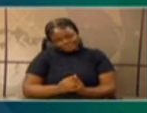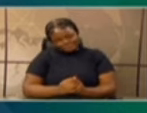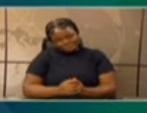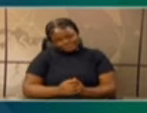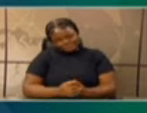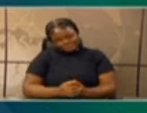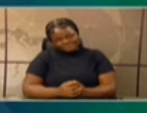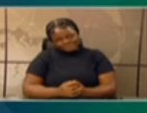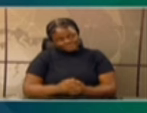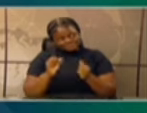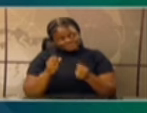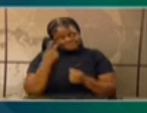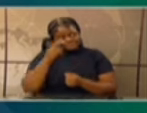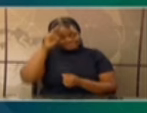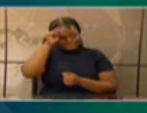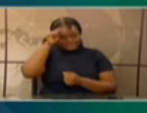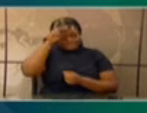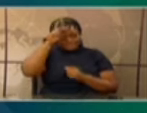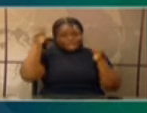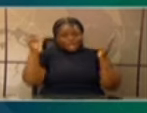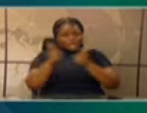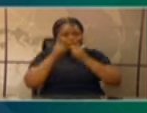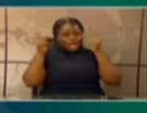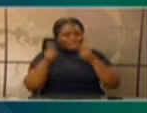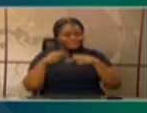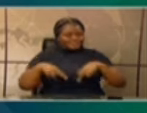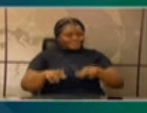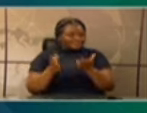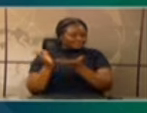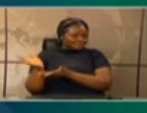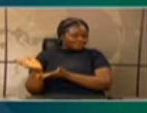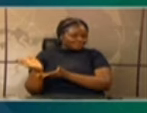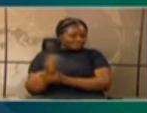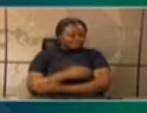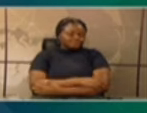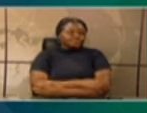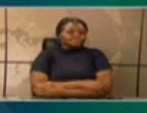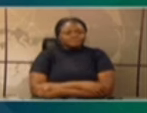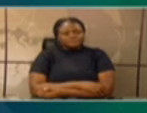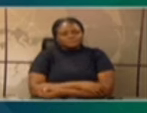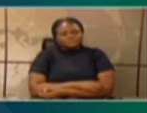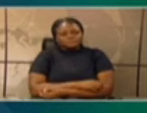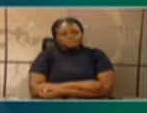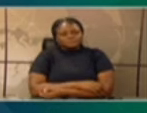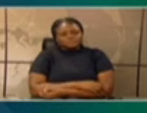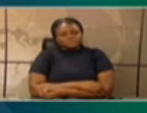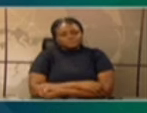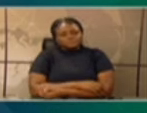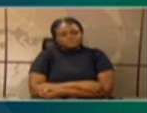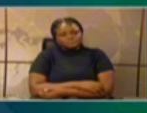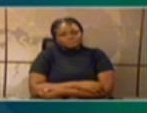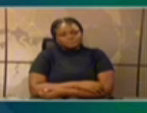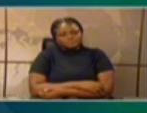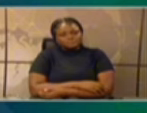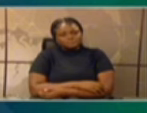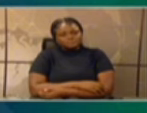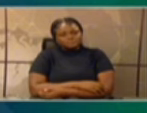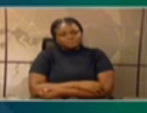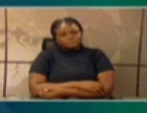Thank you. Sammy card neck